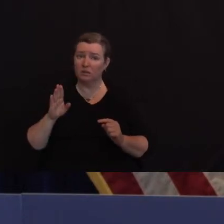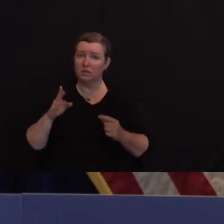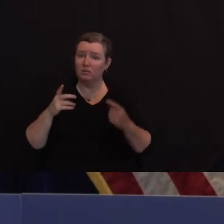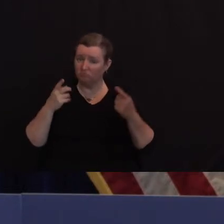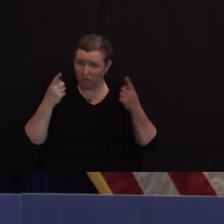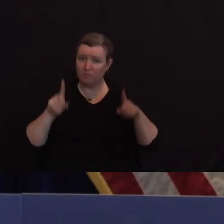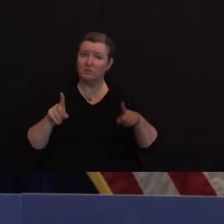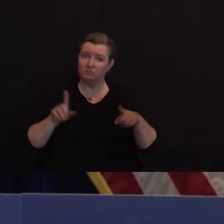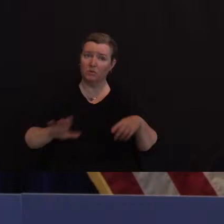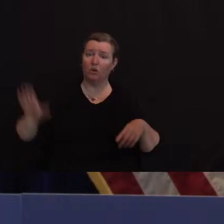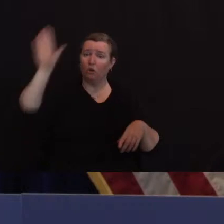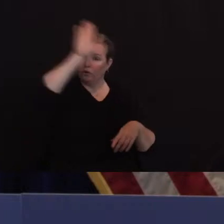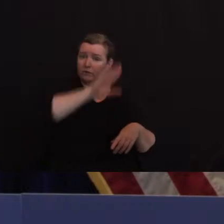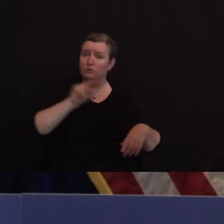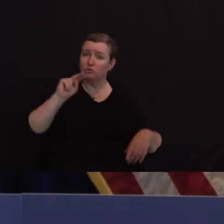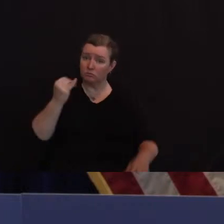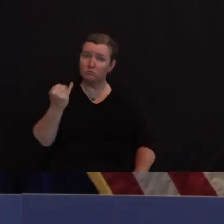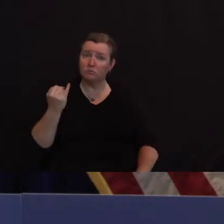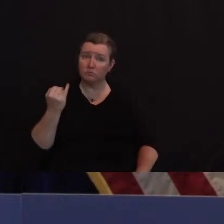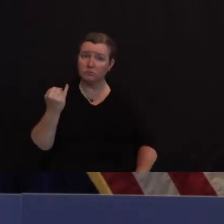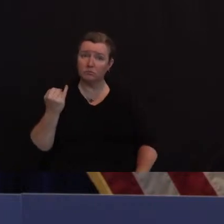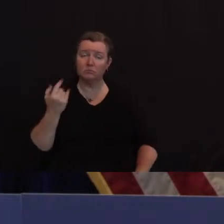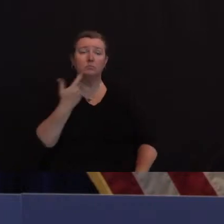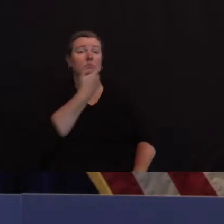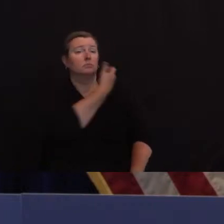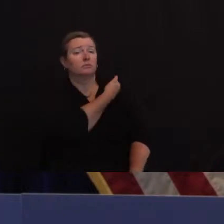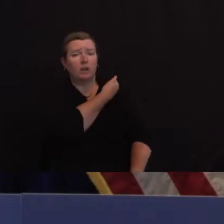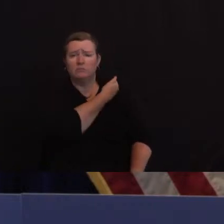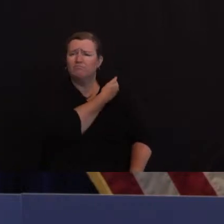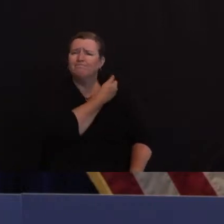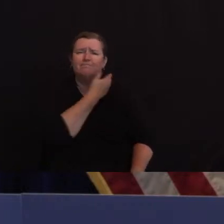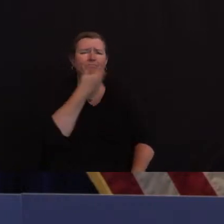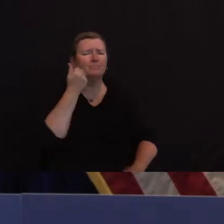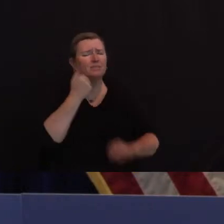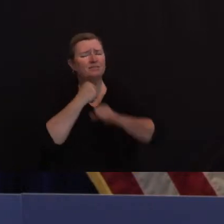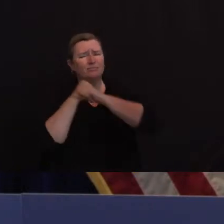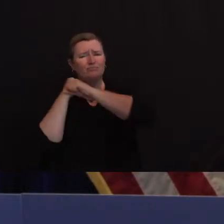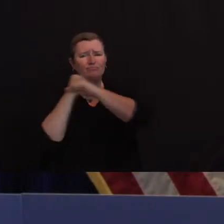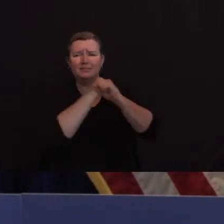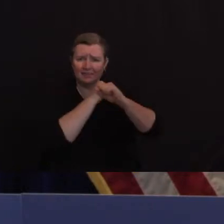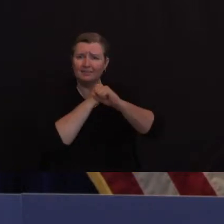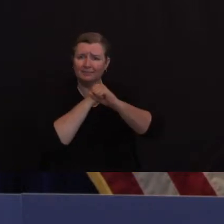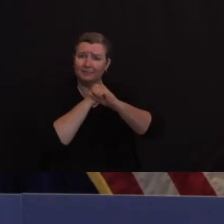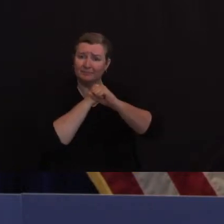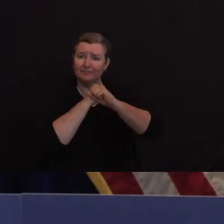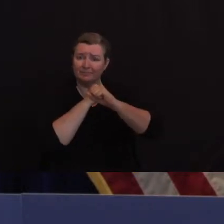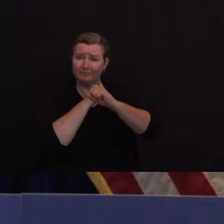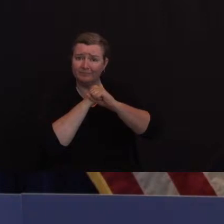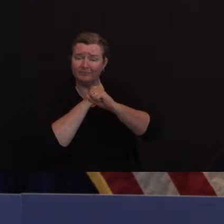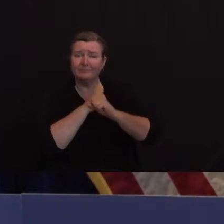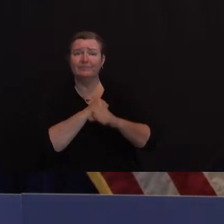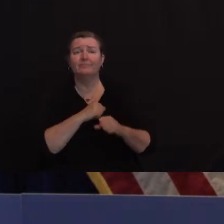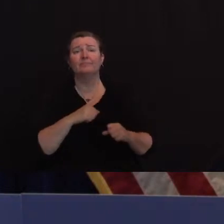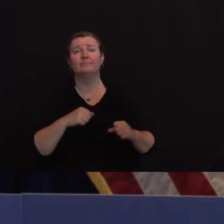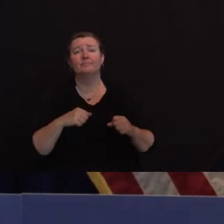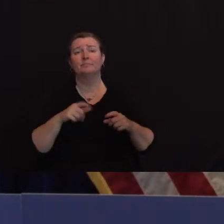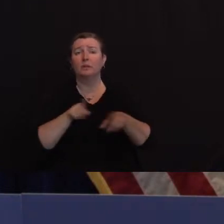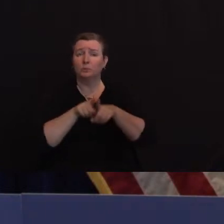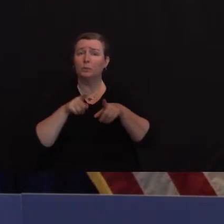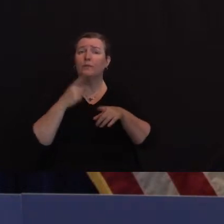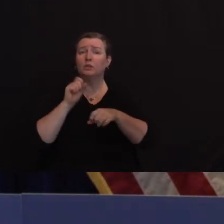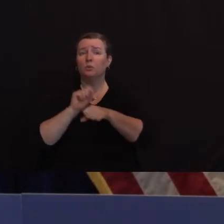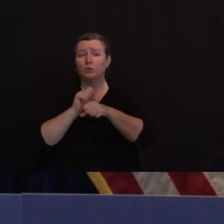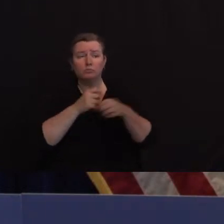most powerful tool that we have in our toolkit, and collaboration within our municipalities is the